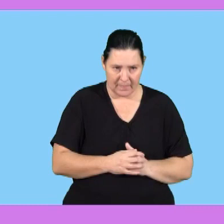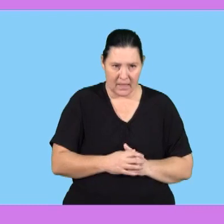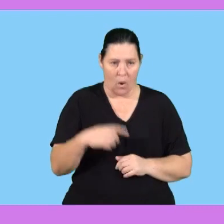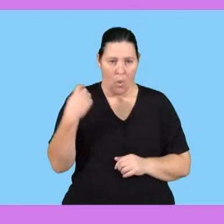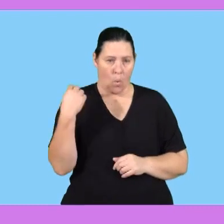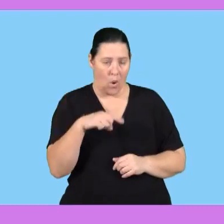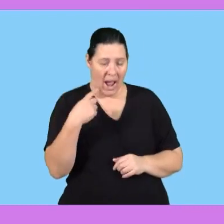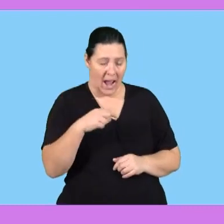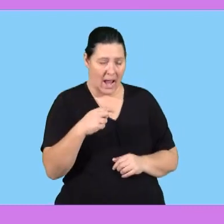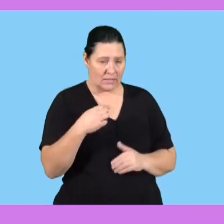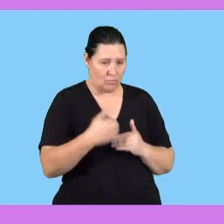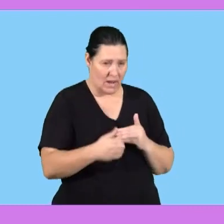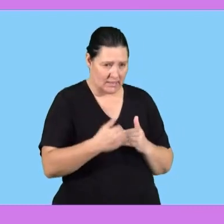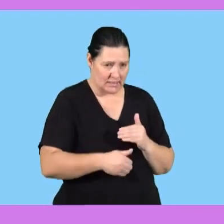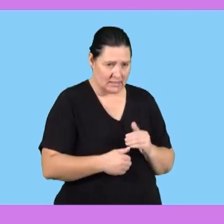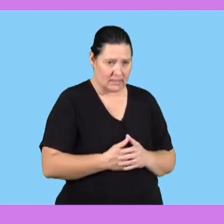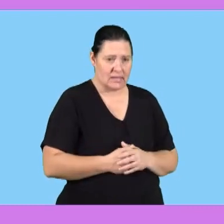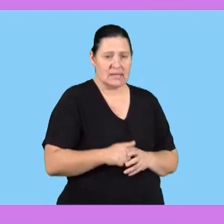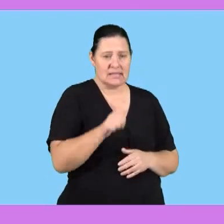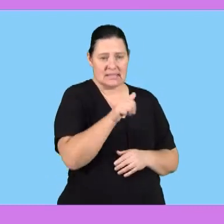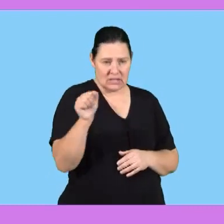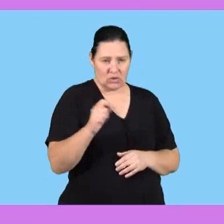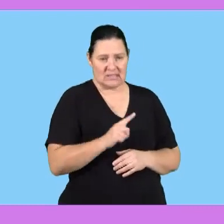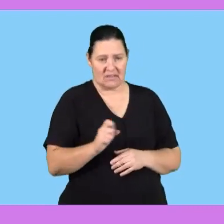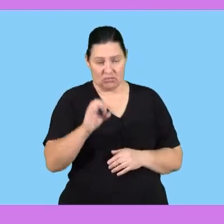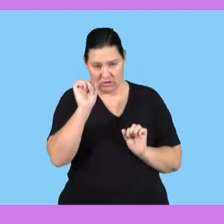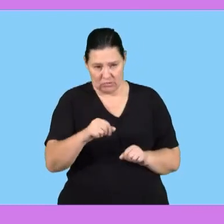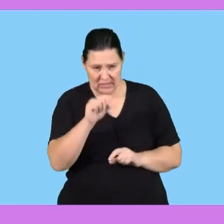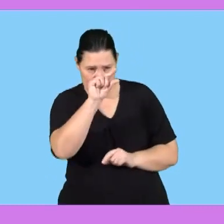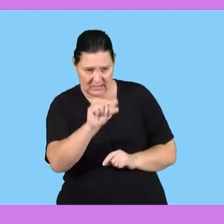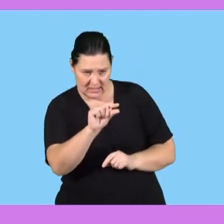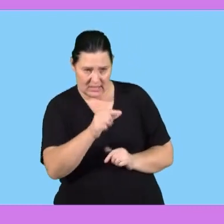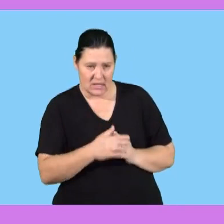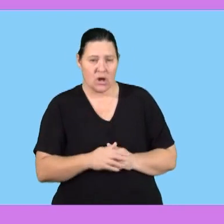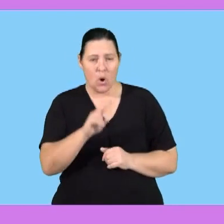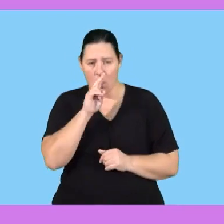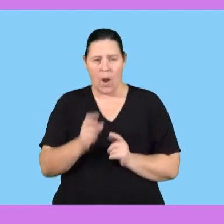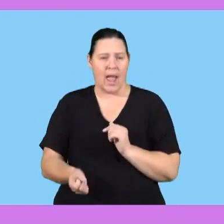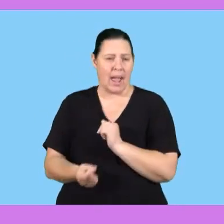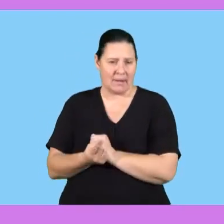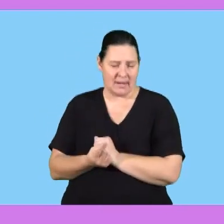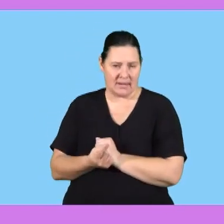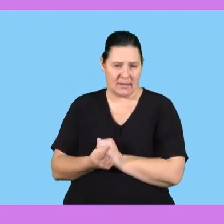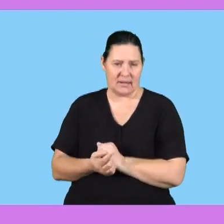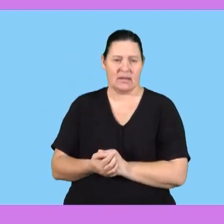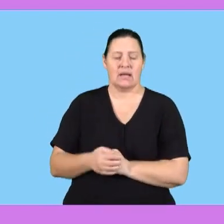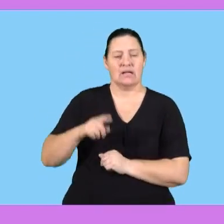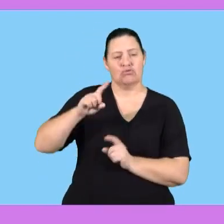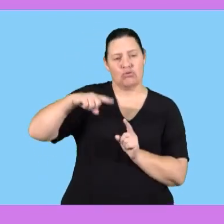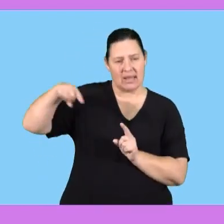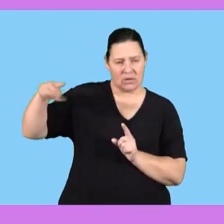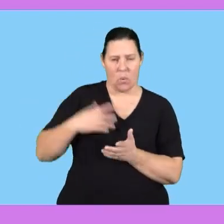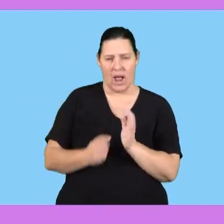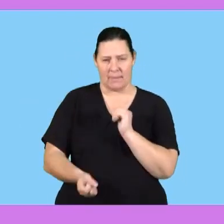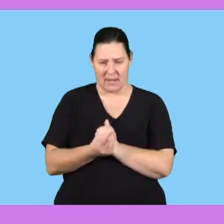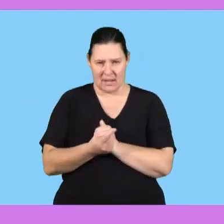is our white bread, 600 and 700 grams. We agree. So now let's look at what happened trend means describe